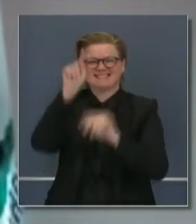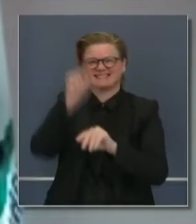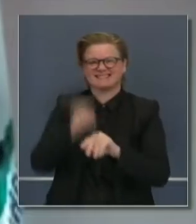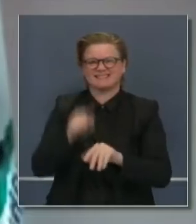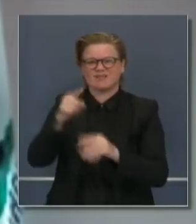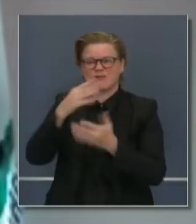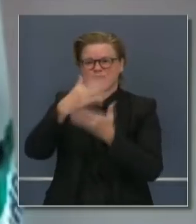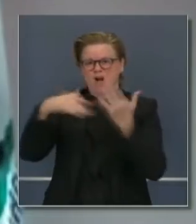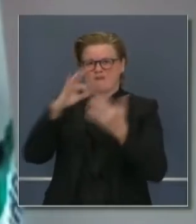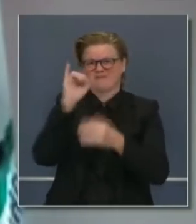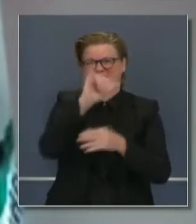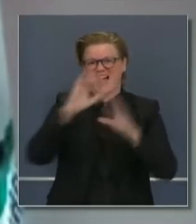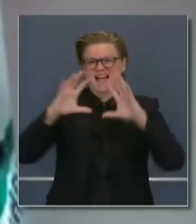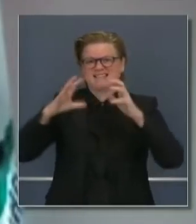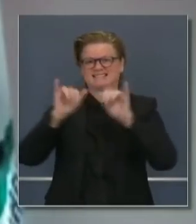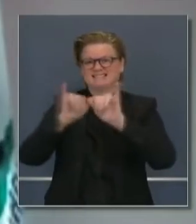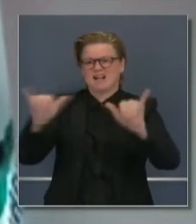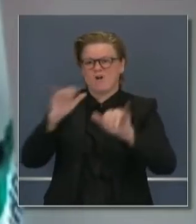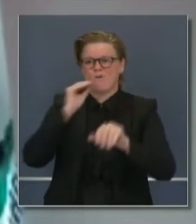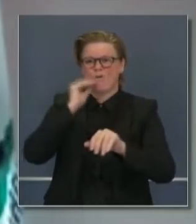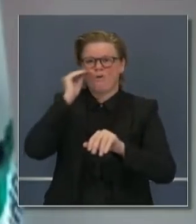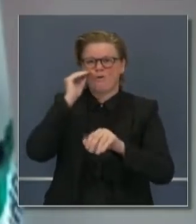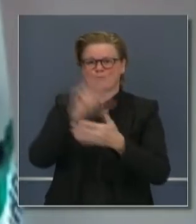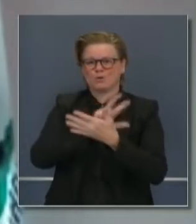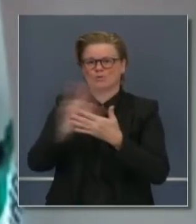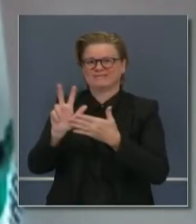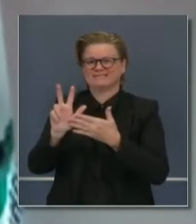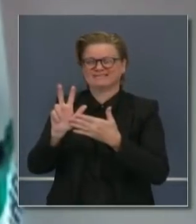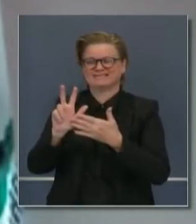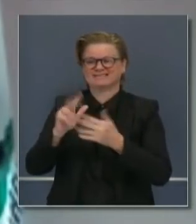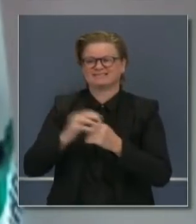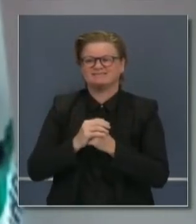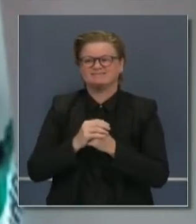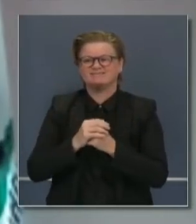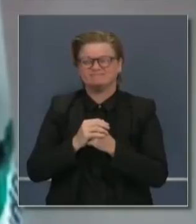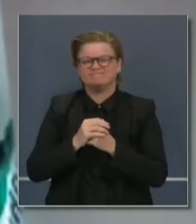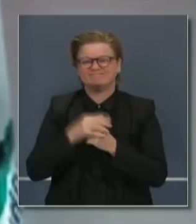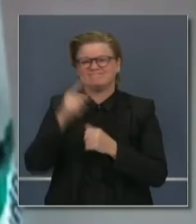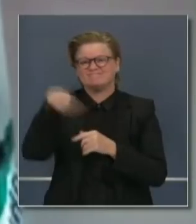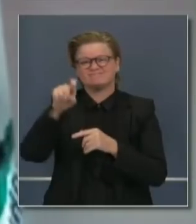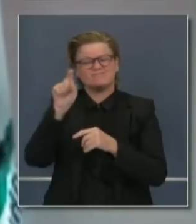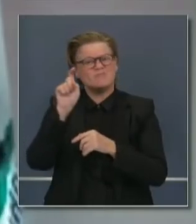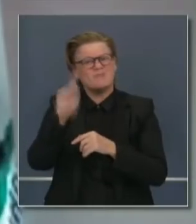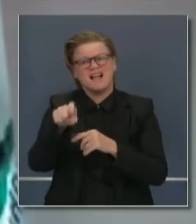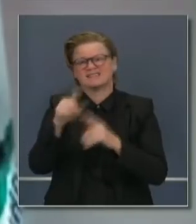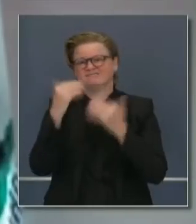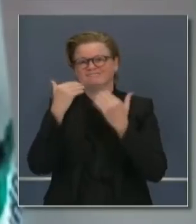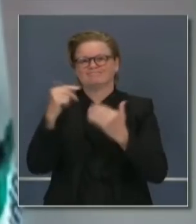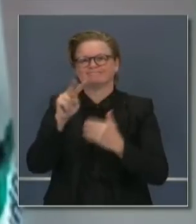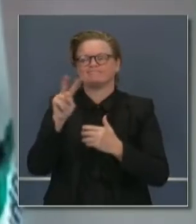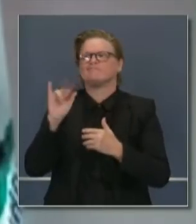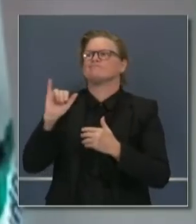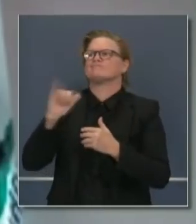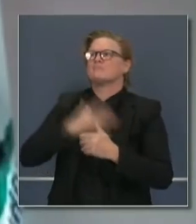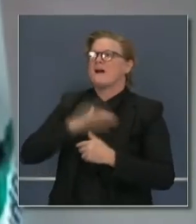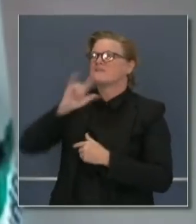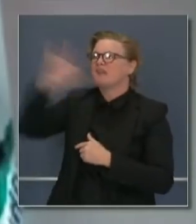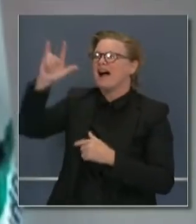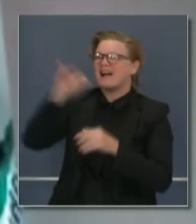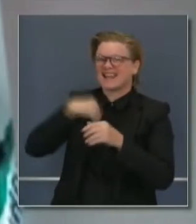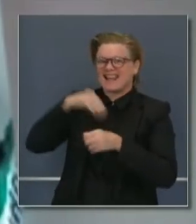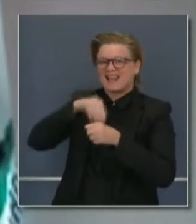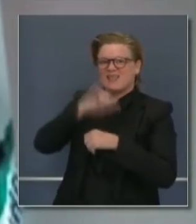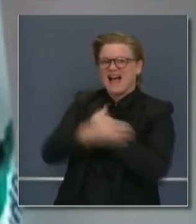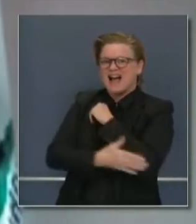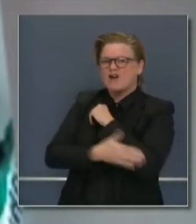the order is in place, we're actually asking you to restrict that travel, cancel plans, make sure that you